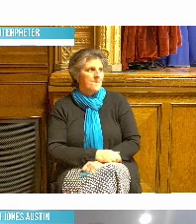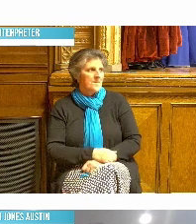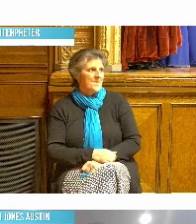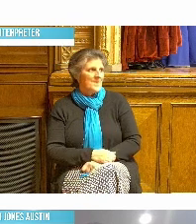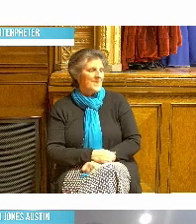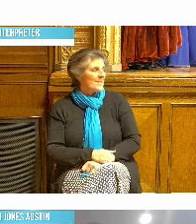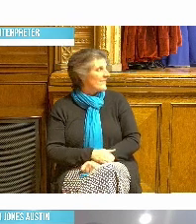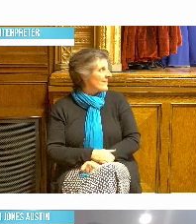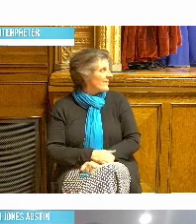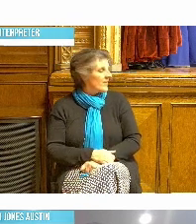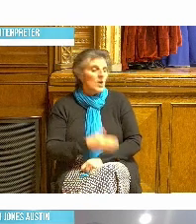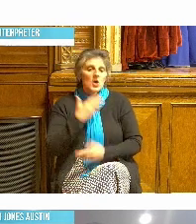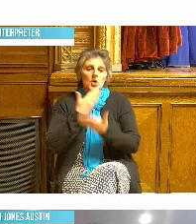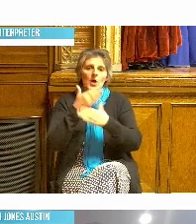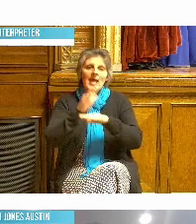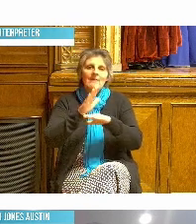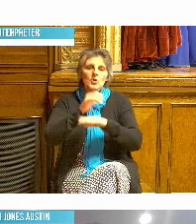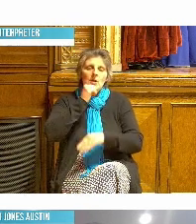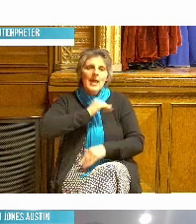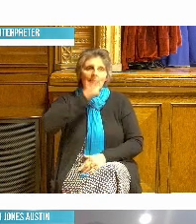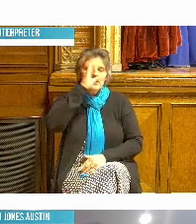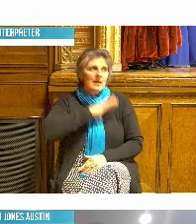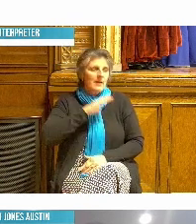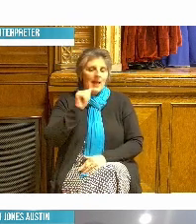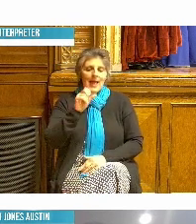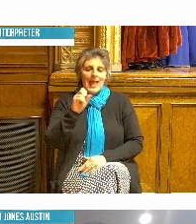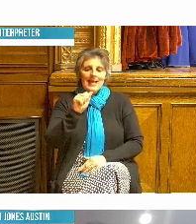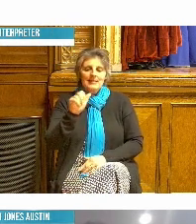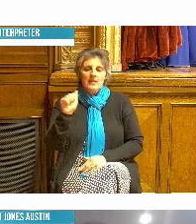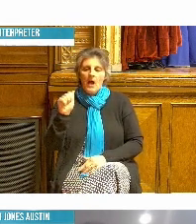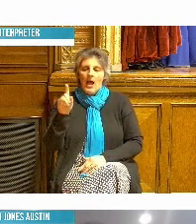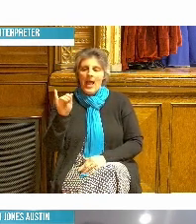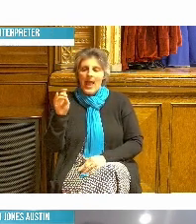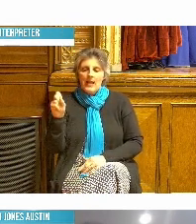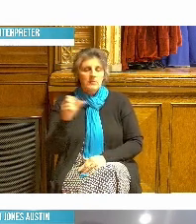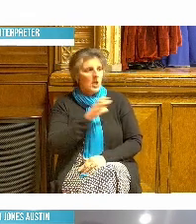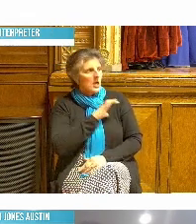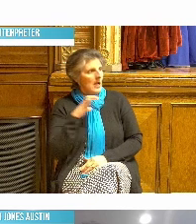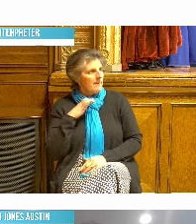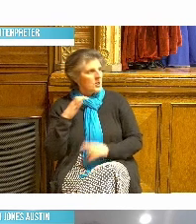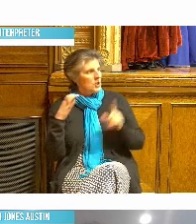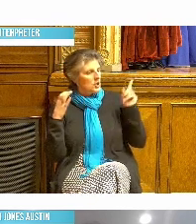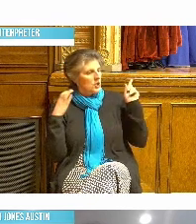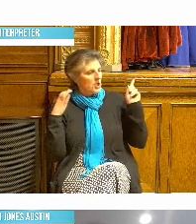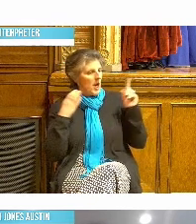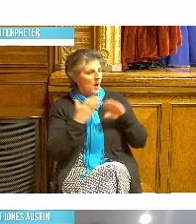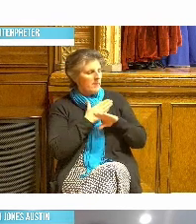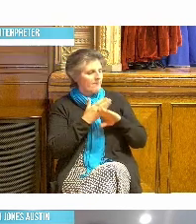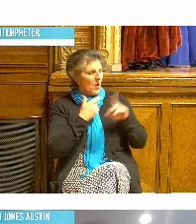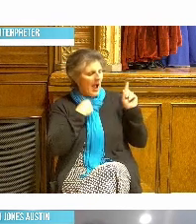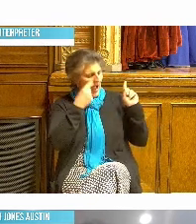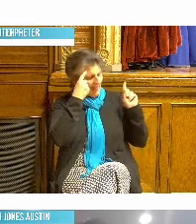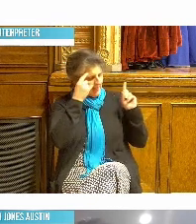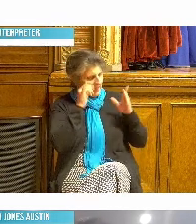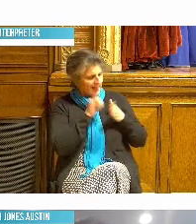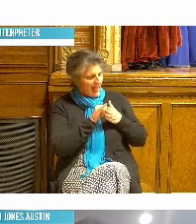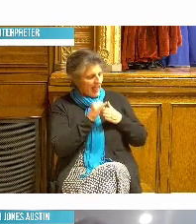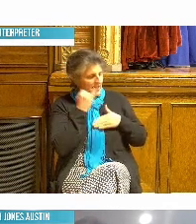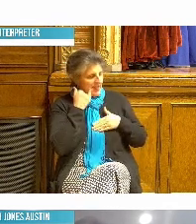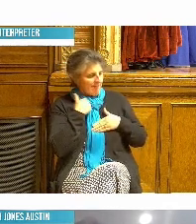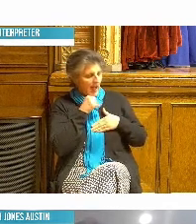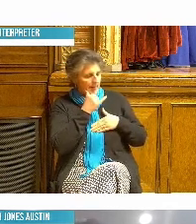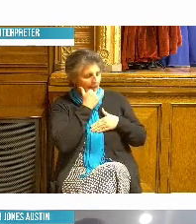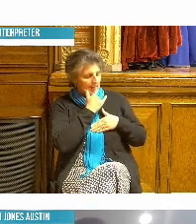This way. Good afternoon, ladies and gentlemen. I'm Asa Adams. Commissioner, Chair, before, I think that, if I'm